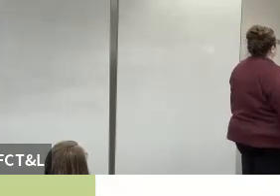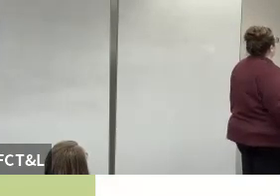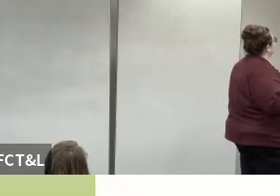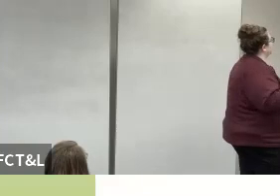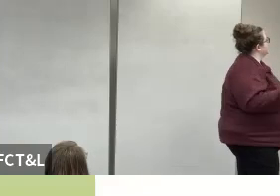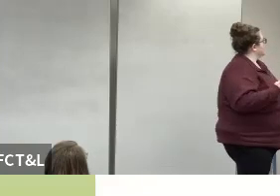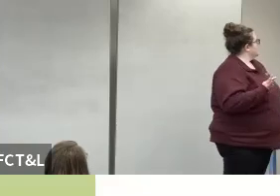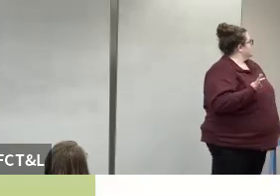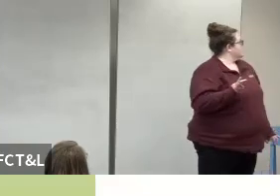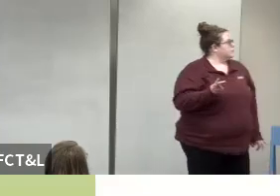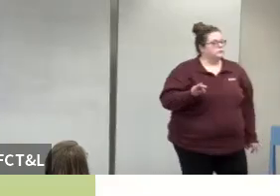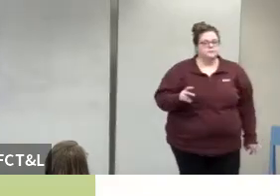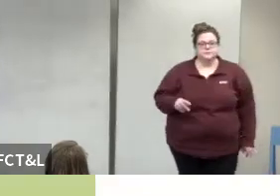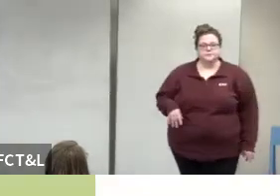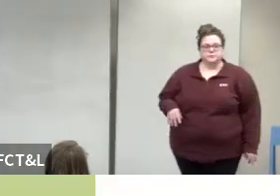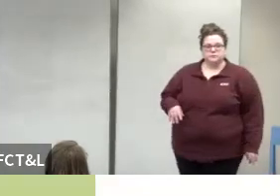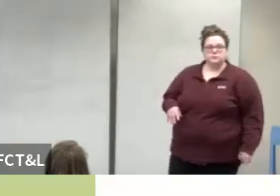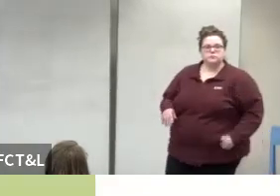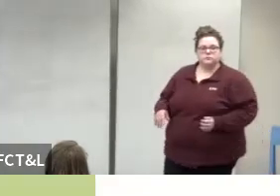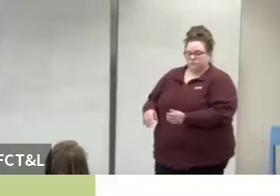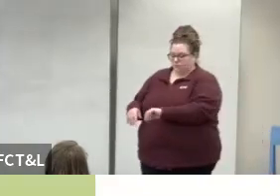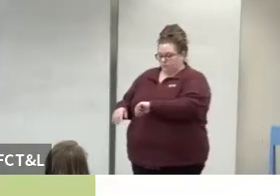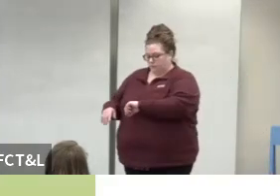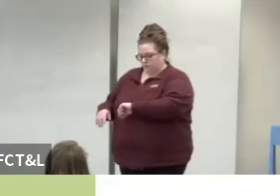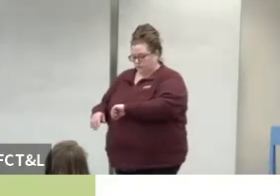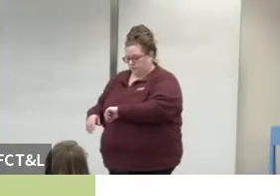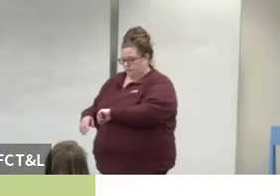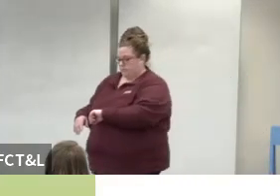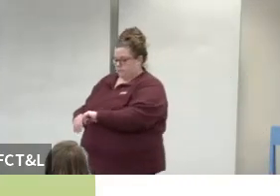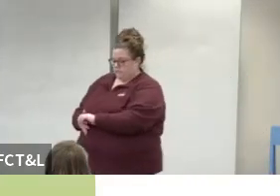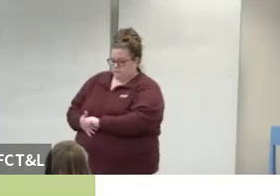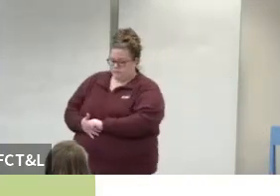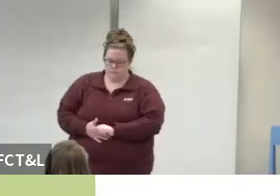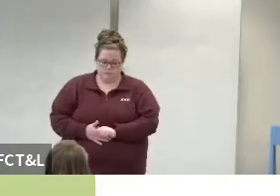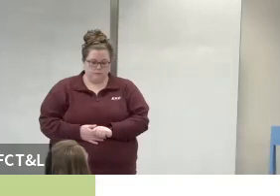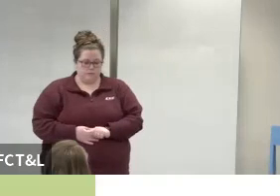My daughter, all three of my kids, but daughter had